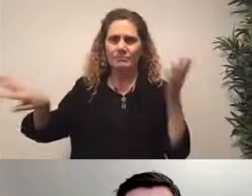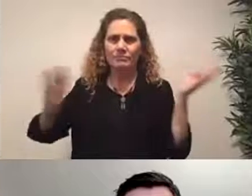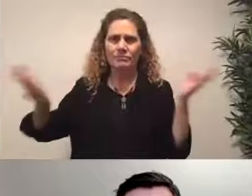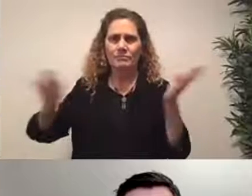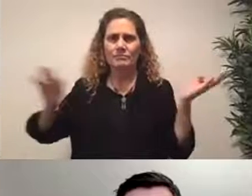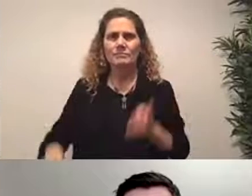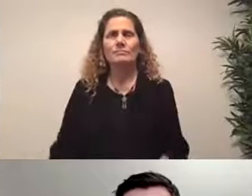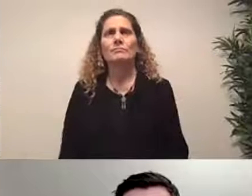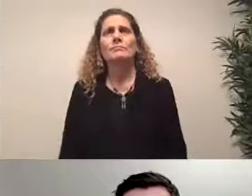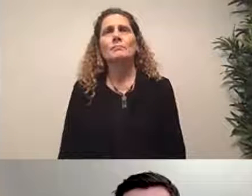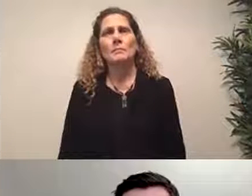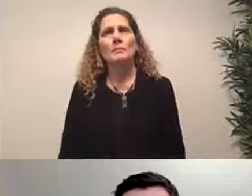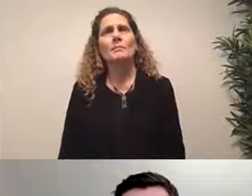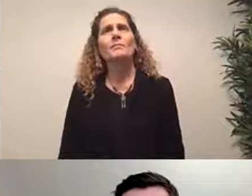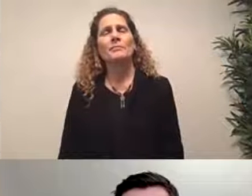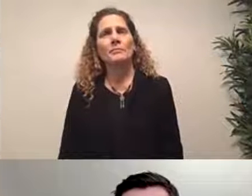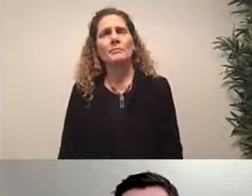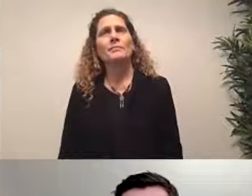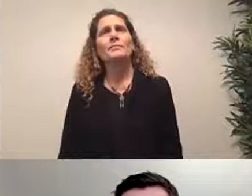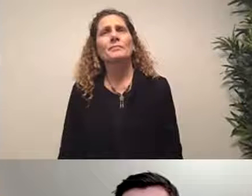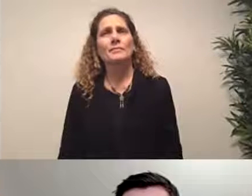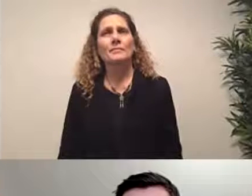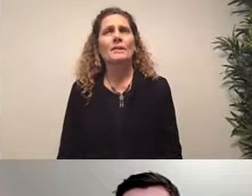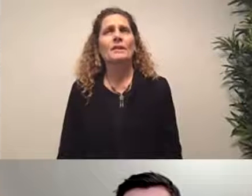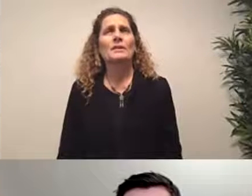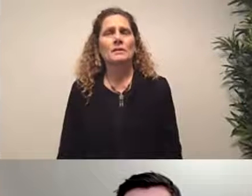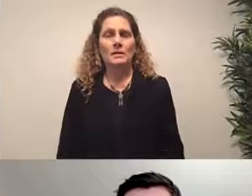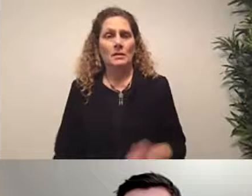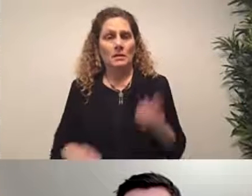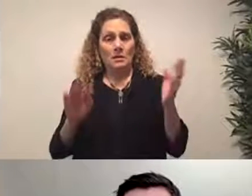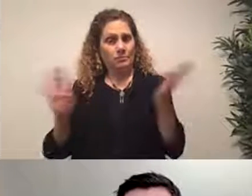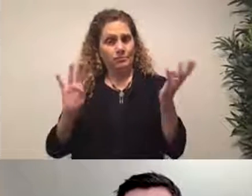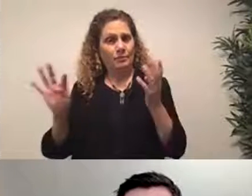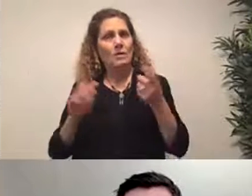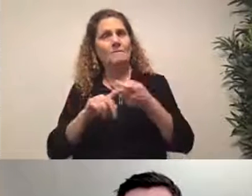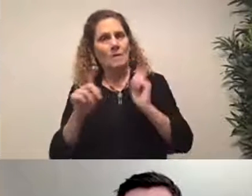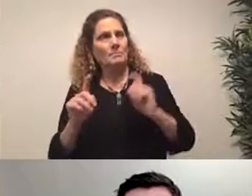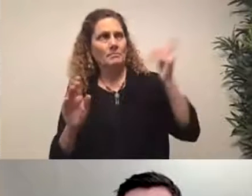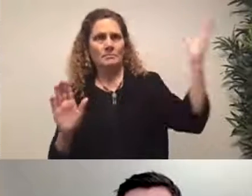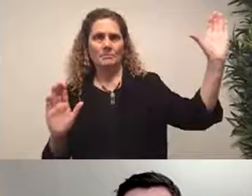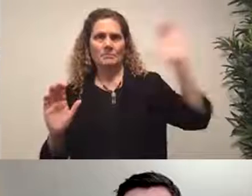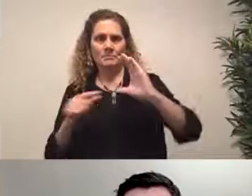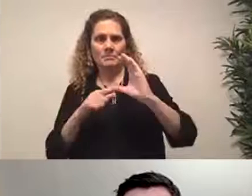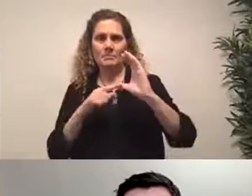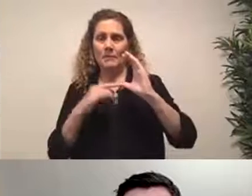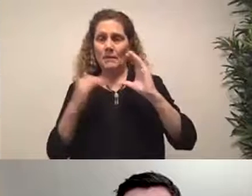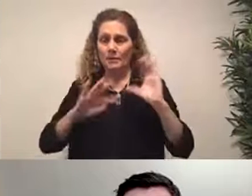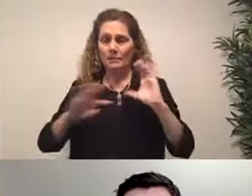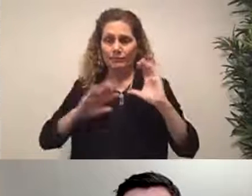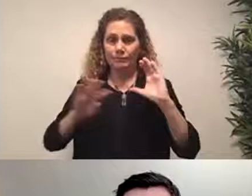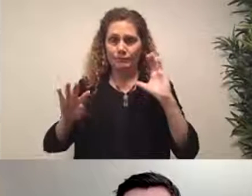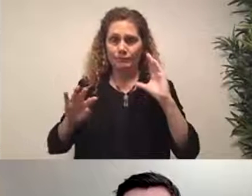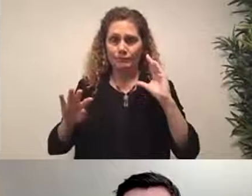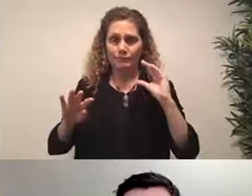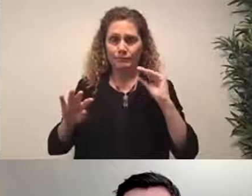we don't have this assistance. But it goes far beyond that. Again, as the county executive said, from mortgage help, eviction